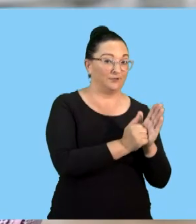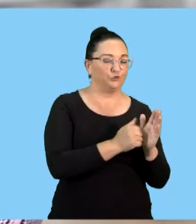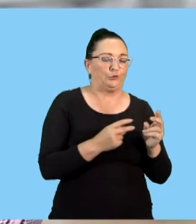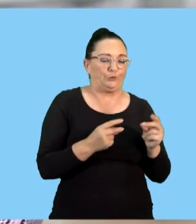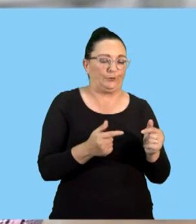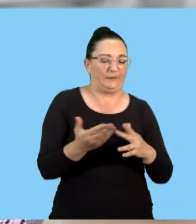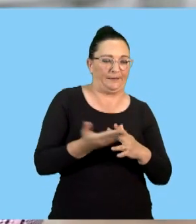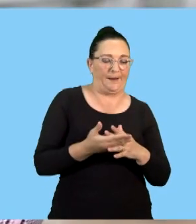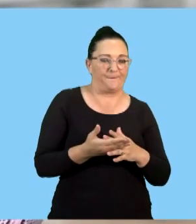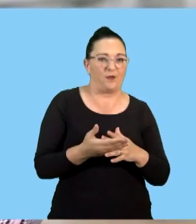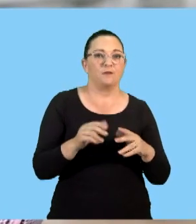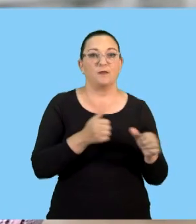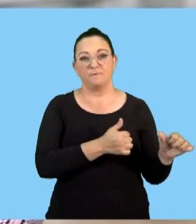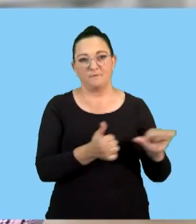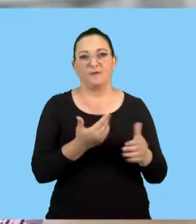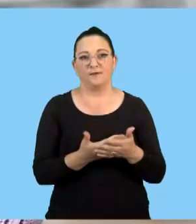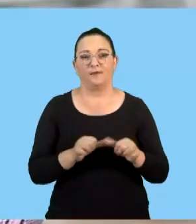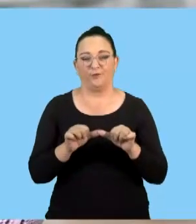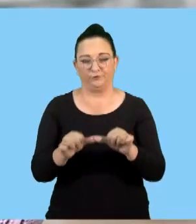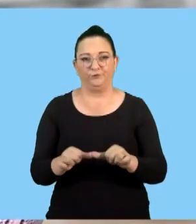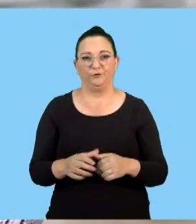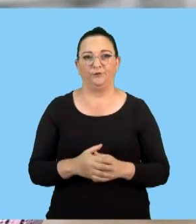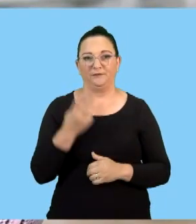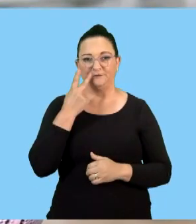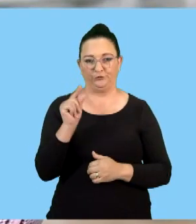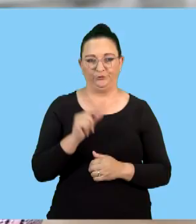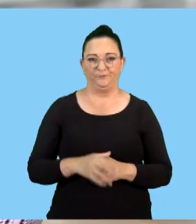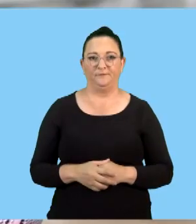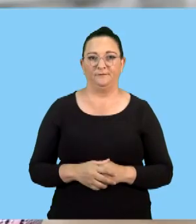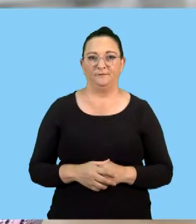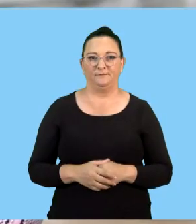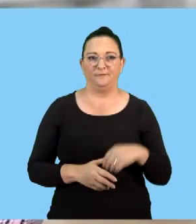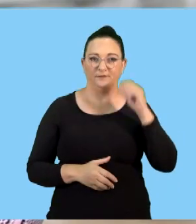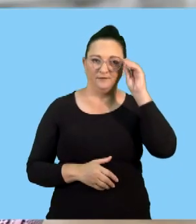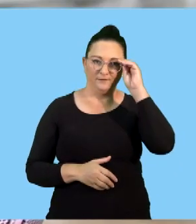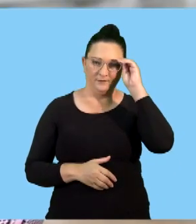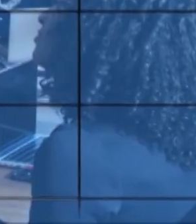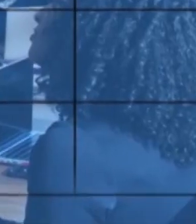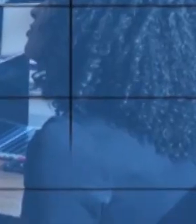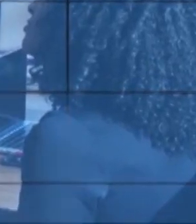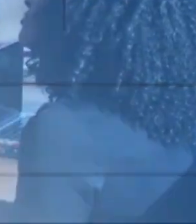quick break. And then when we come back, we continue from where we left off. I'll see you just now.